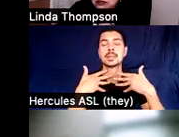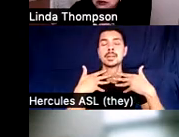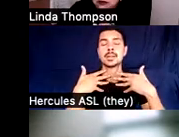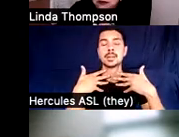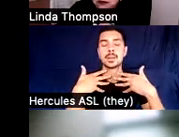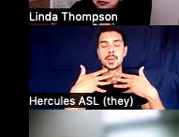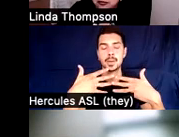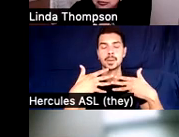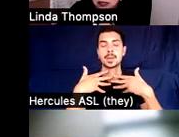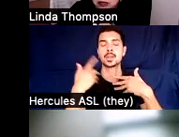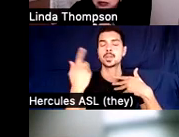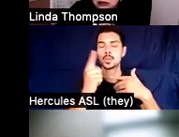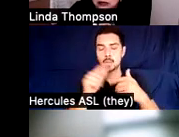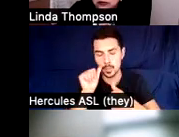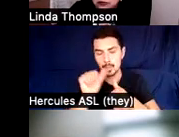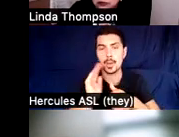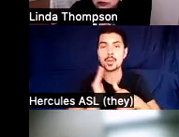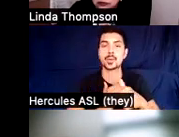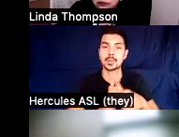ourselves.